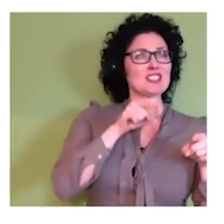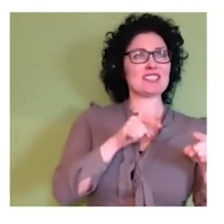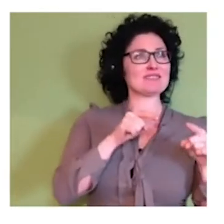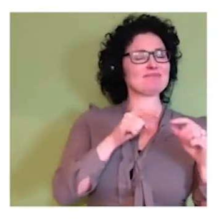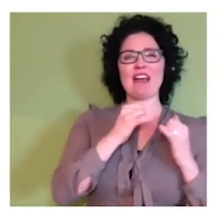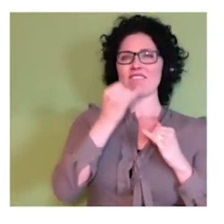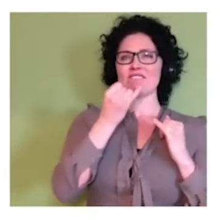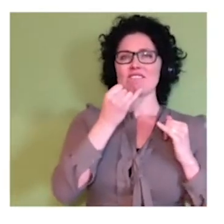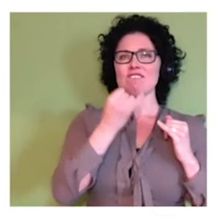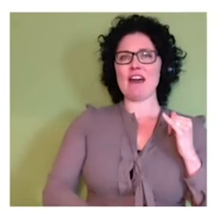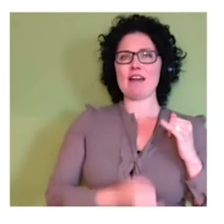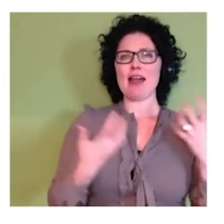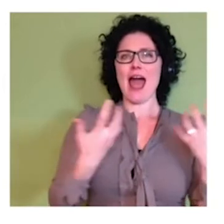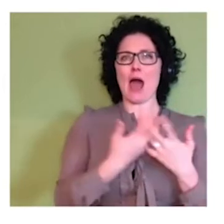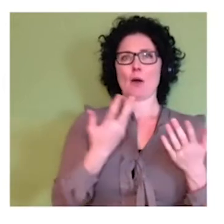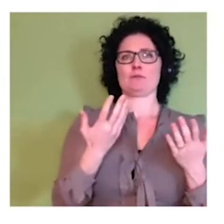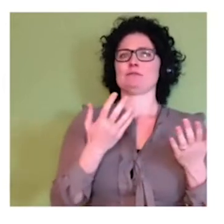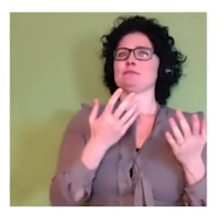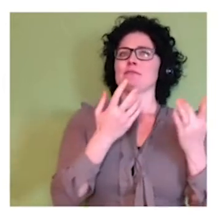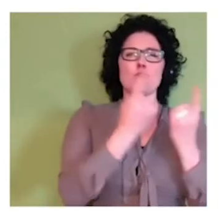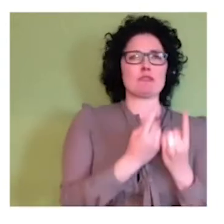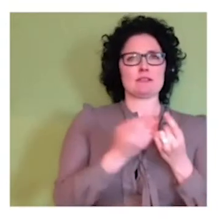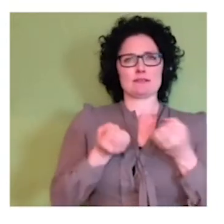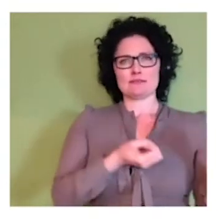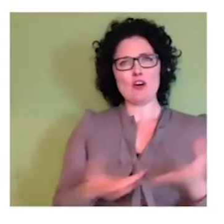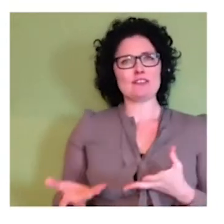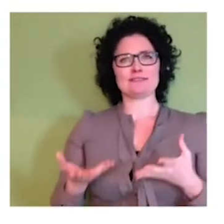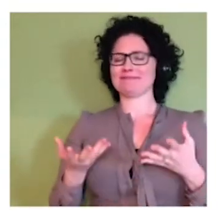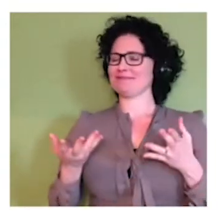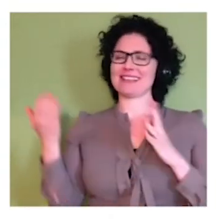products, or services accessible.